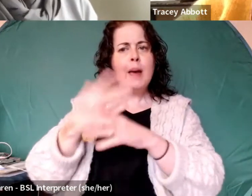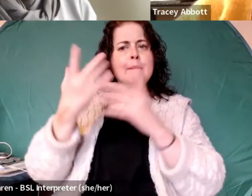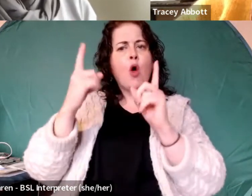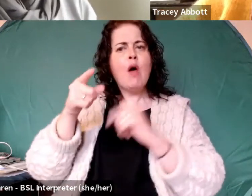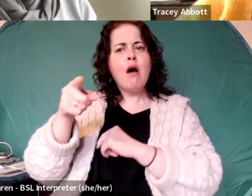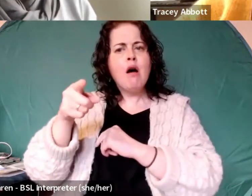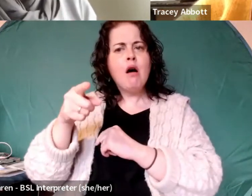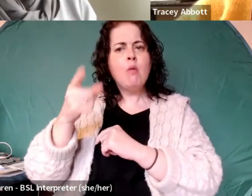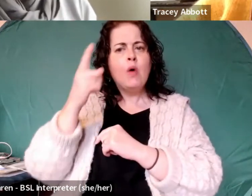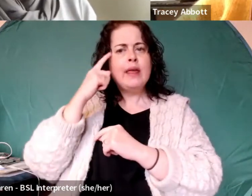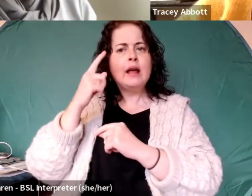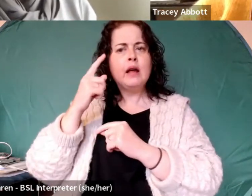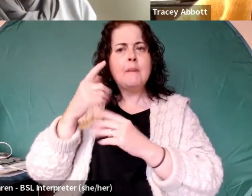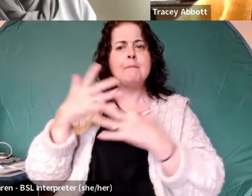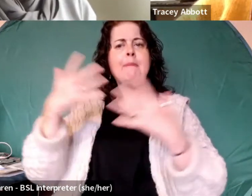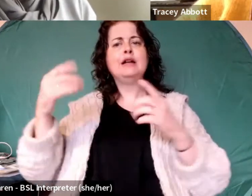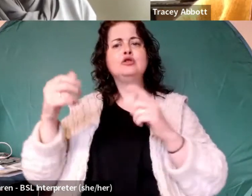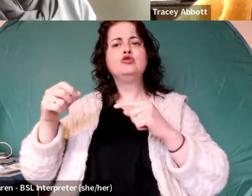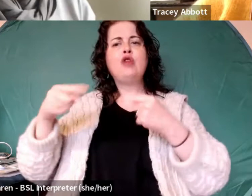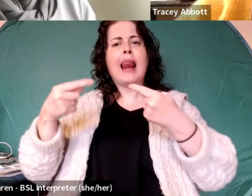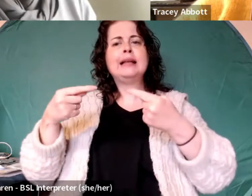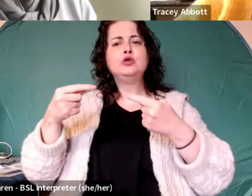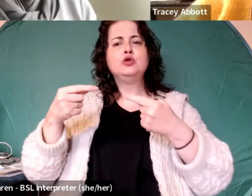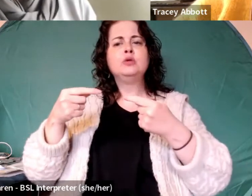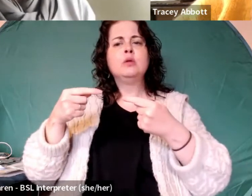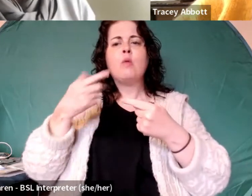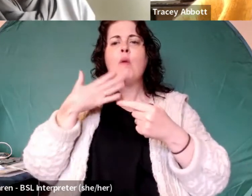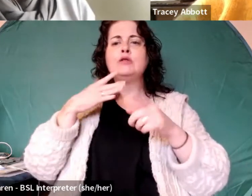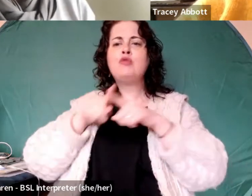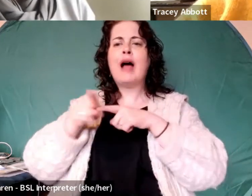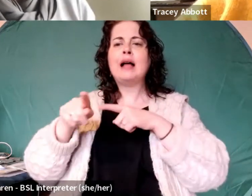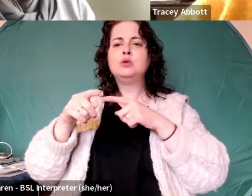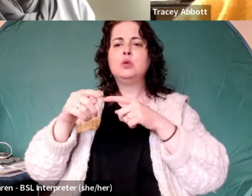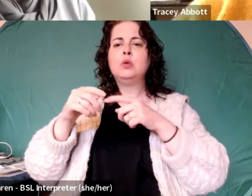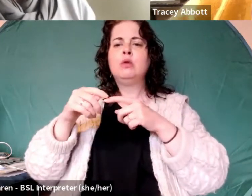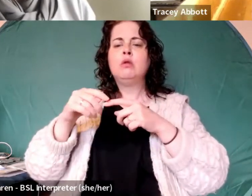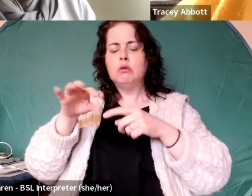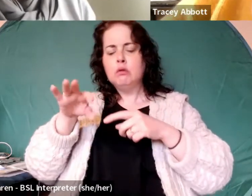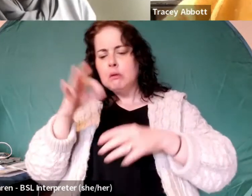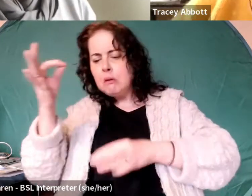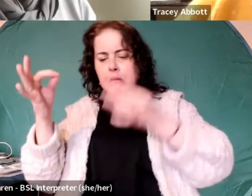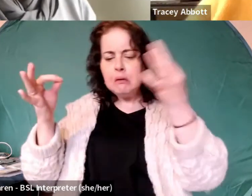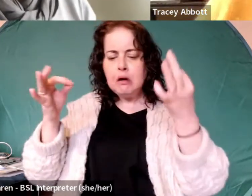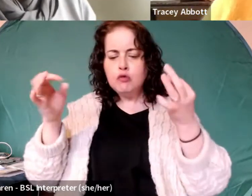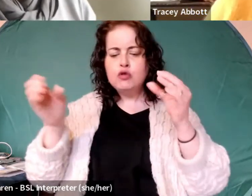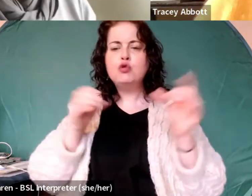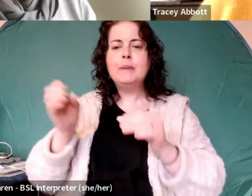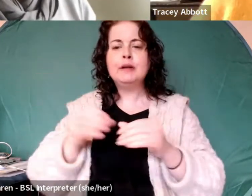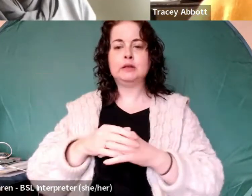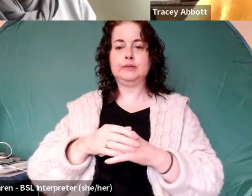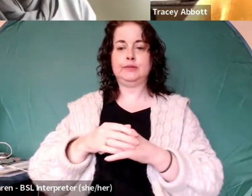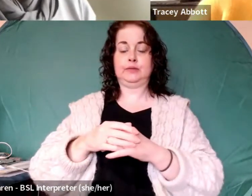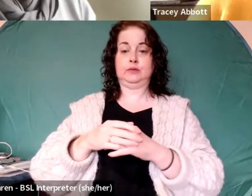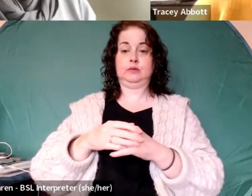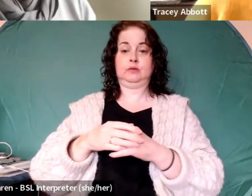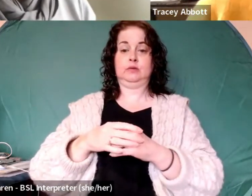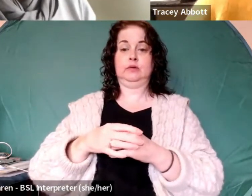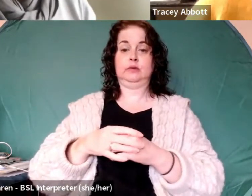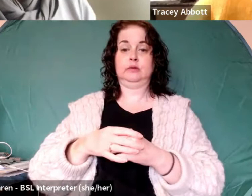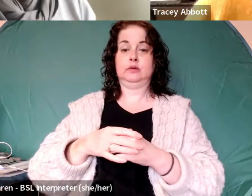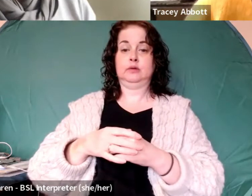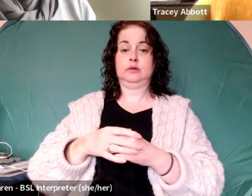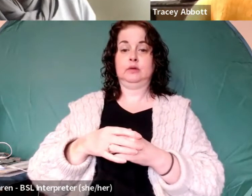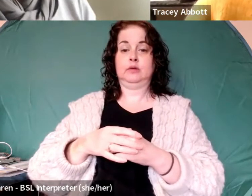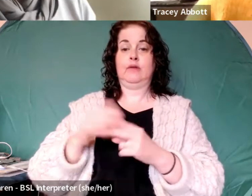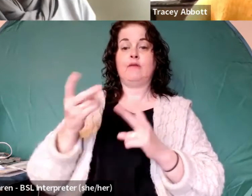what do you think are the main challenges that they face when they're trying to look at their recruitment process? Do you know what? It comes from both ends.